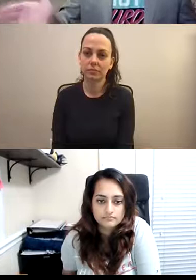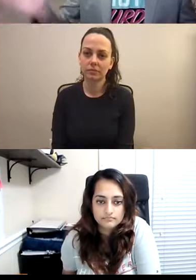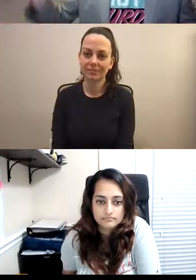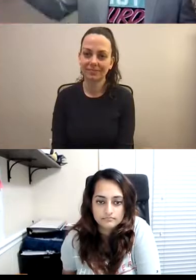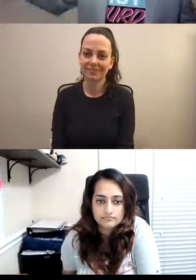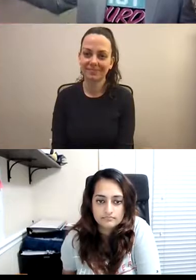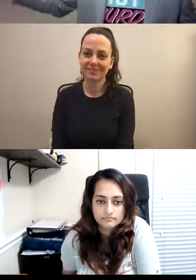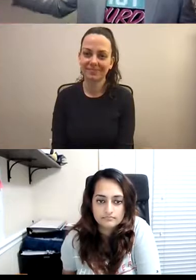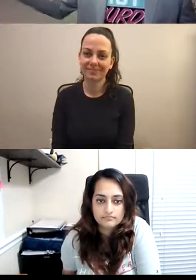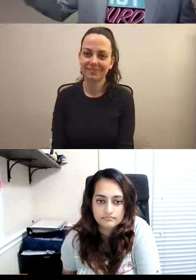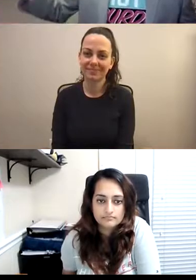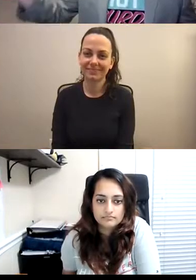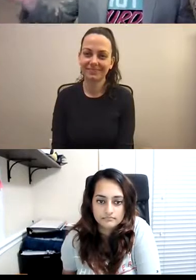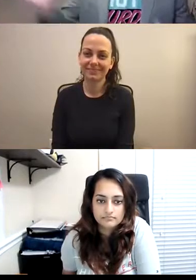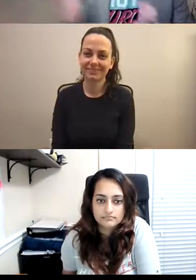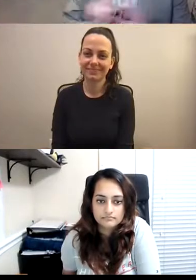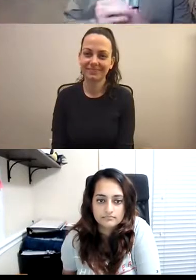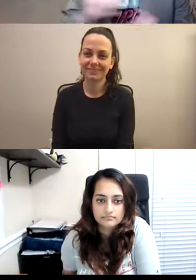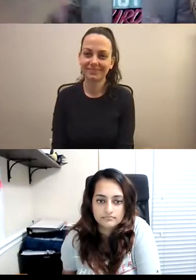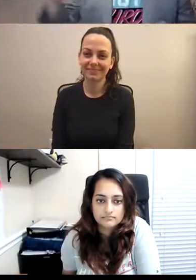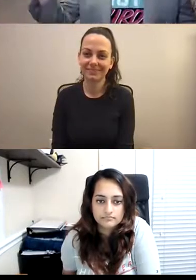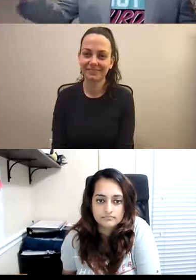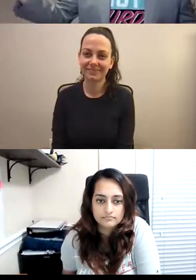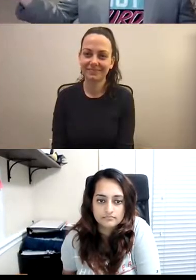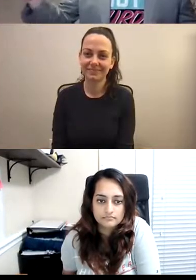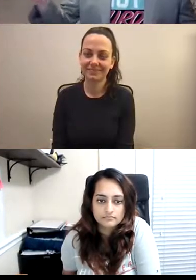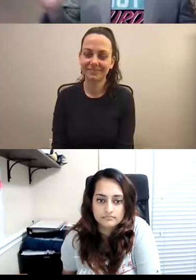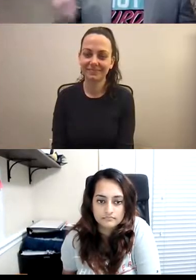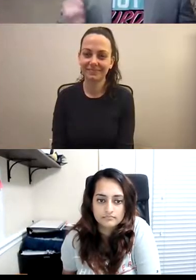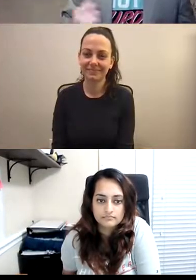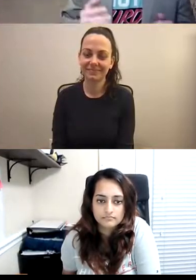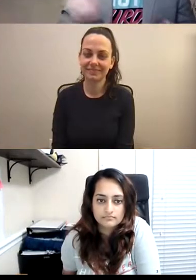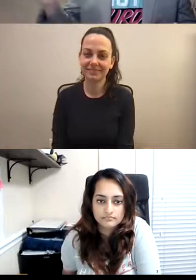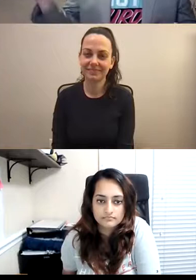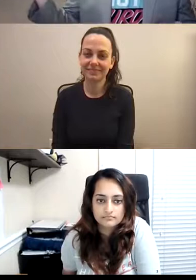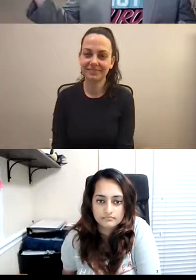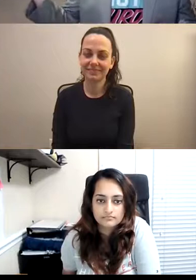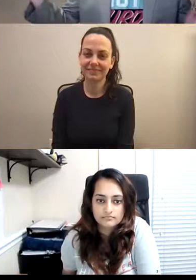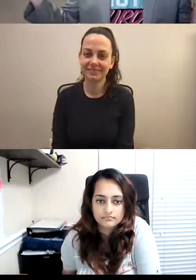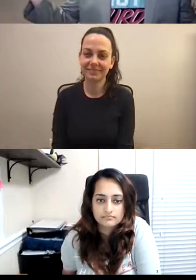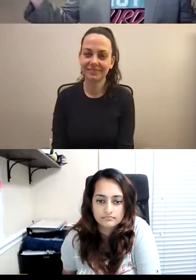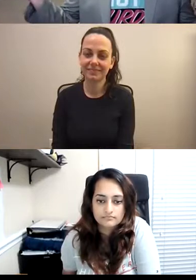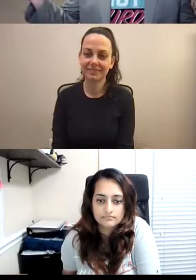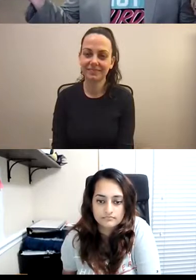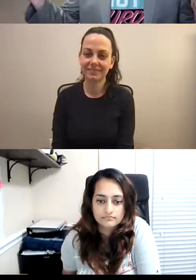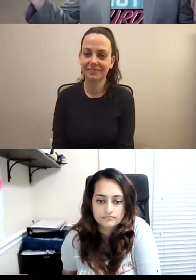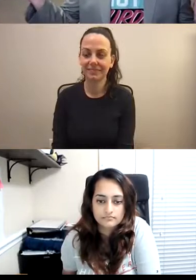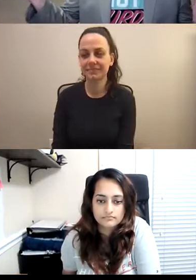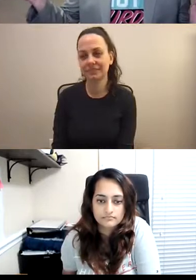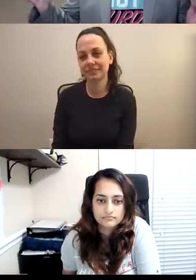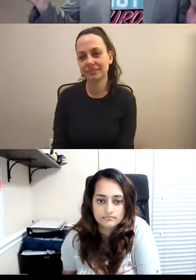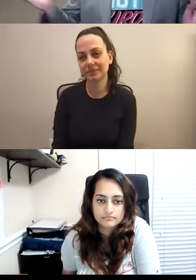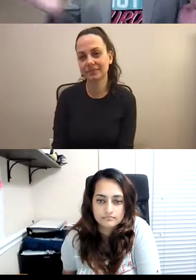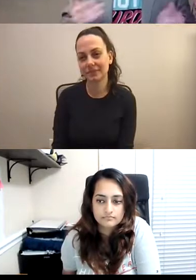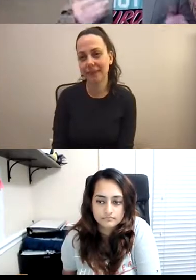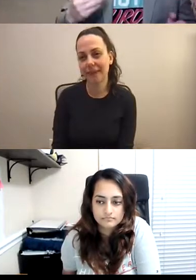to be funny and engaging, like, and to play around with it, because it's often a very serious thing.